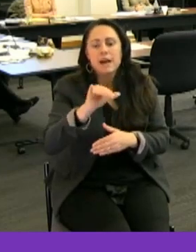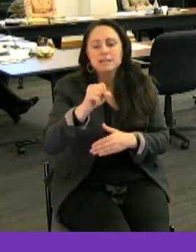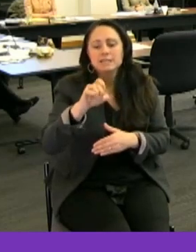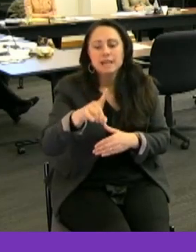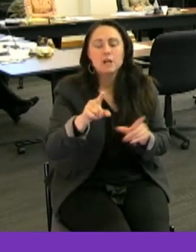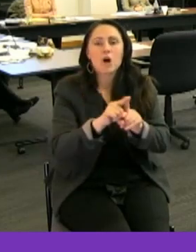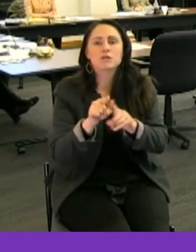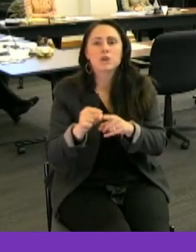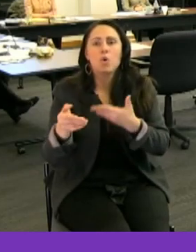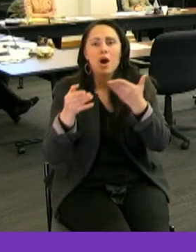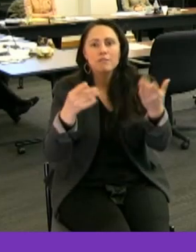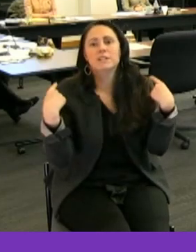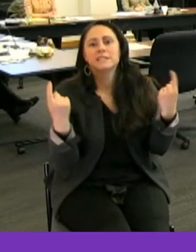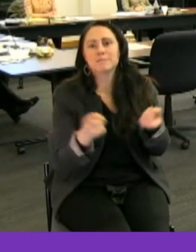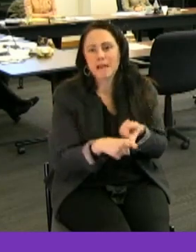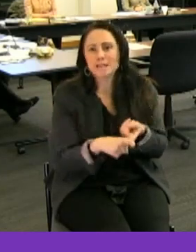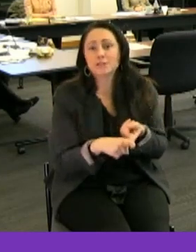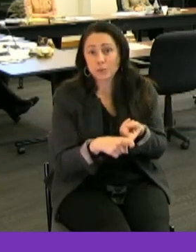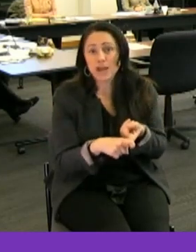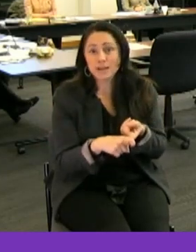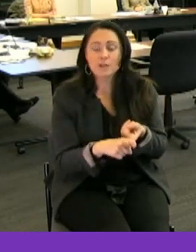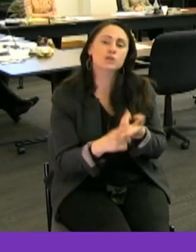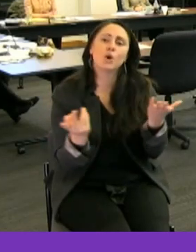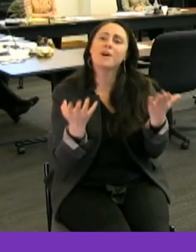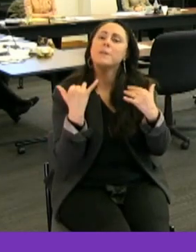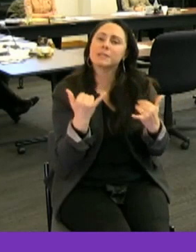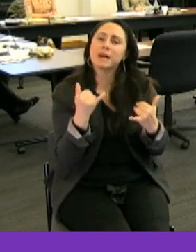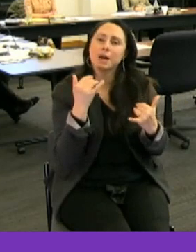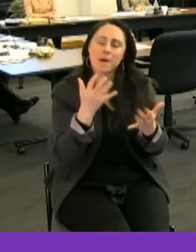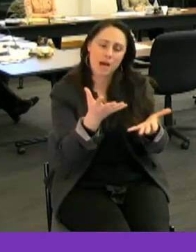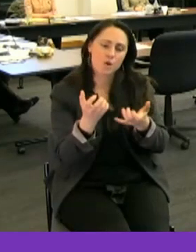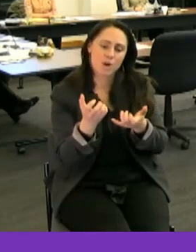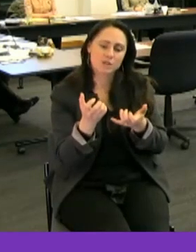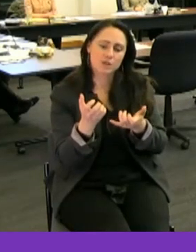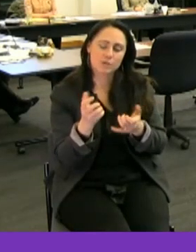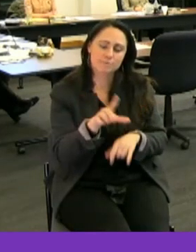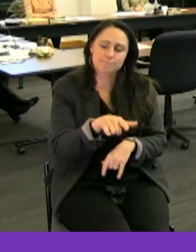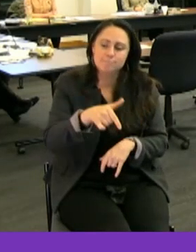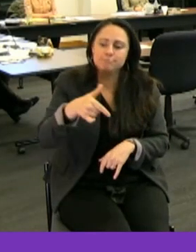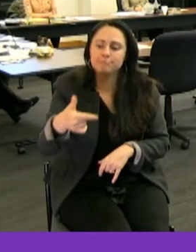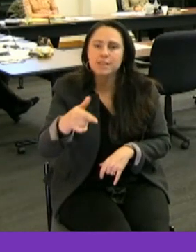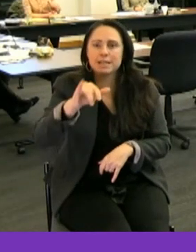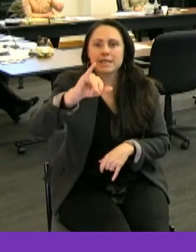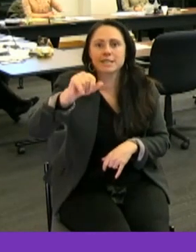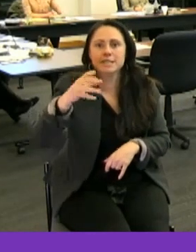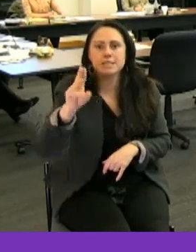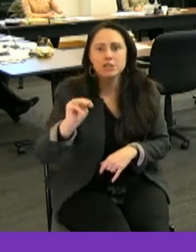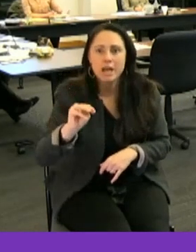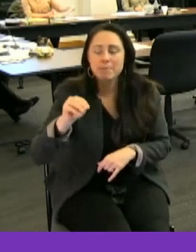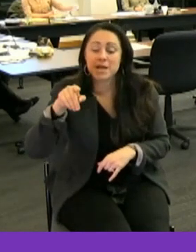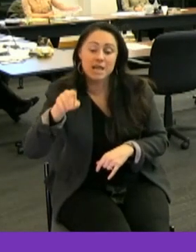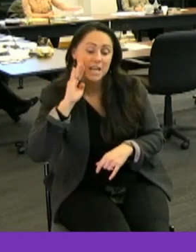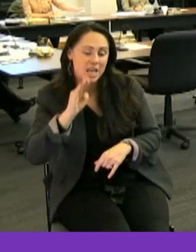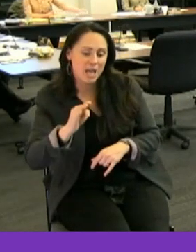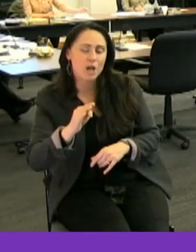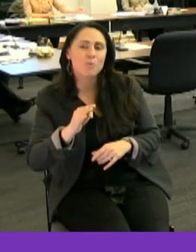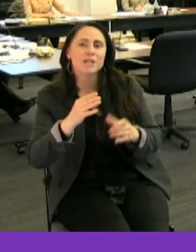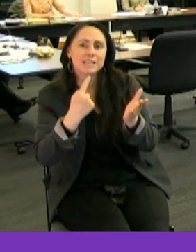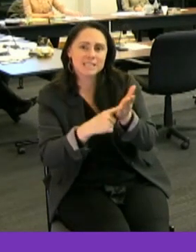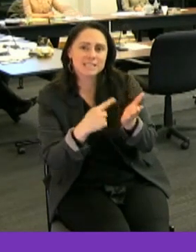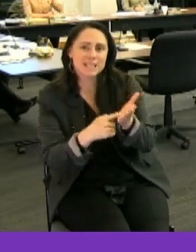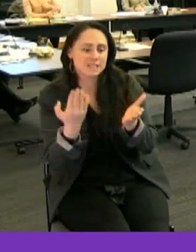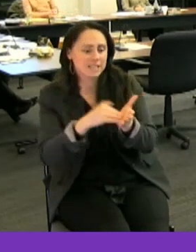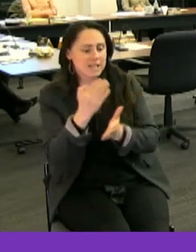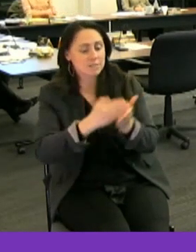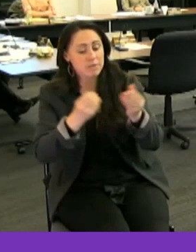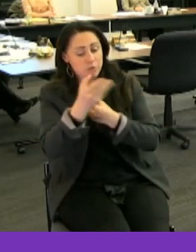also offered in Spanish. Okay. So at this time, I would like to turn the presentation over Jim, who will revisit some of the